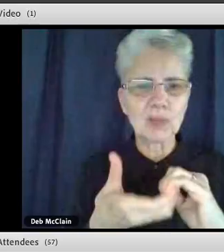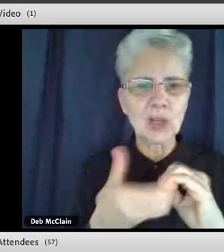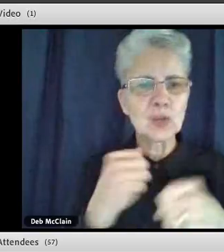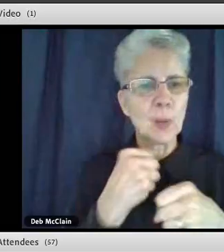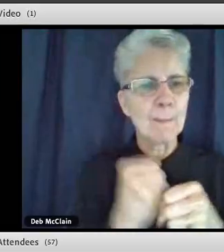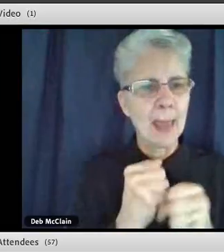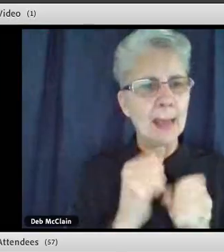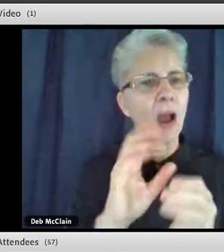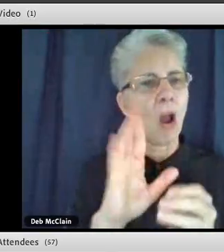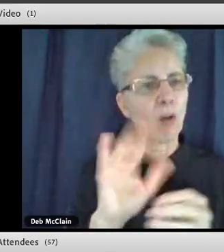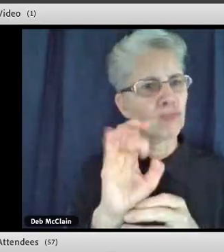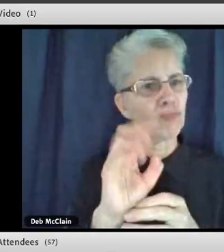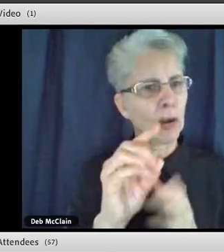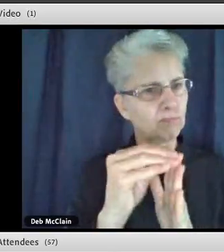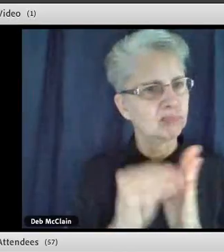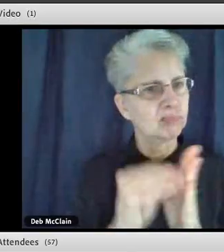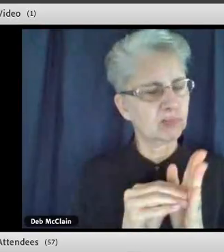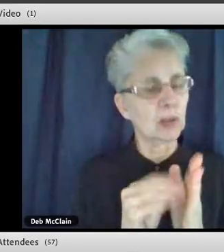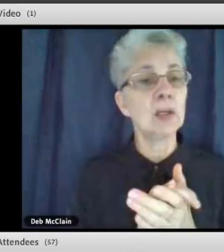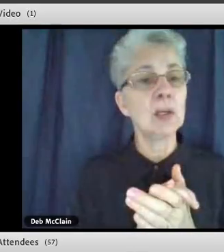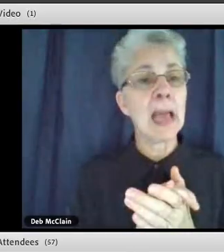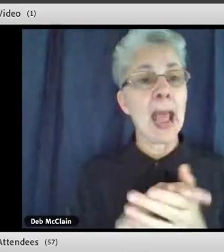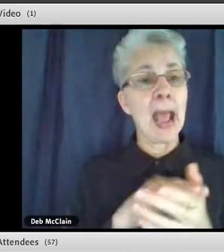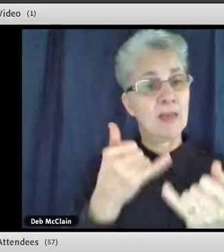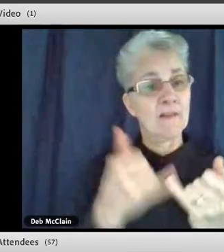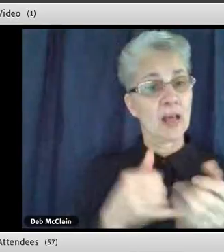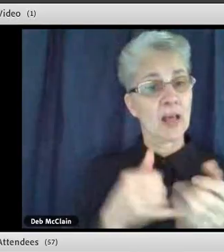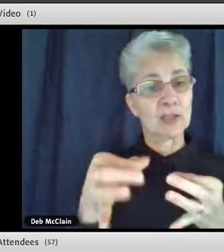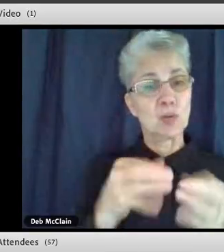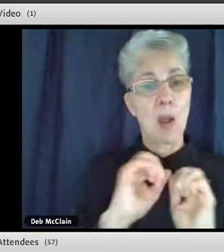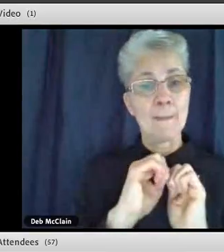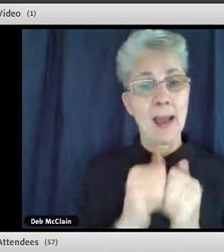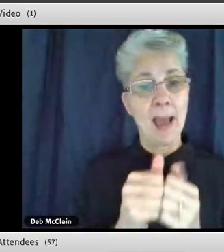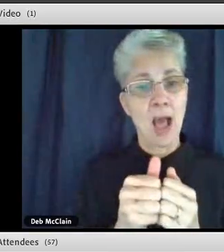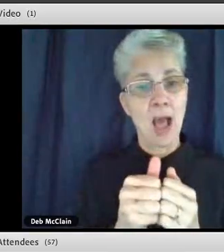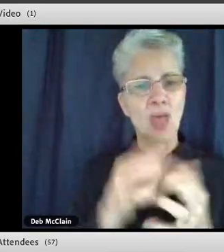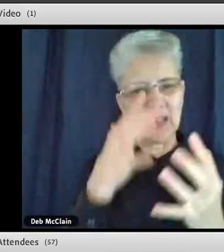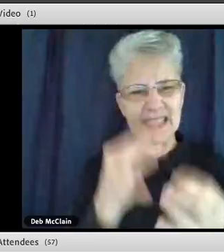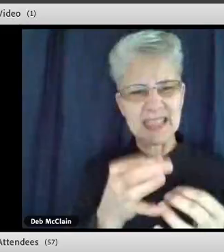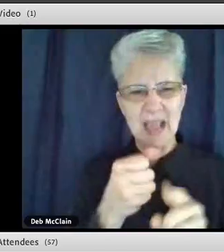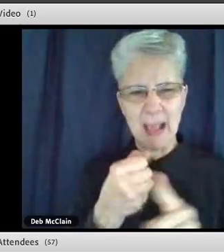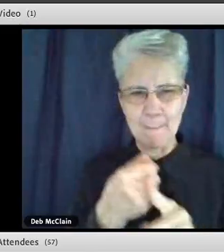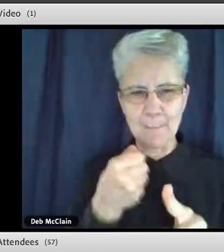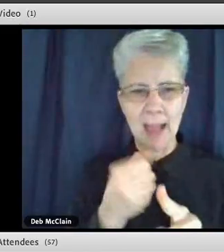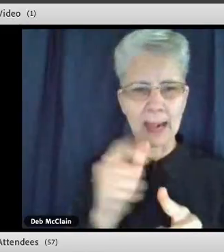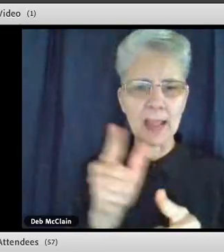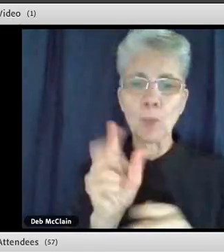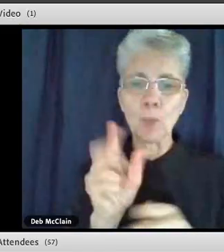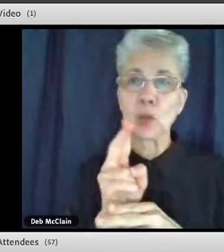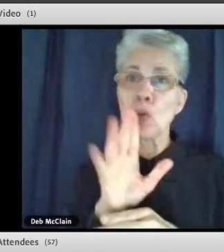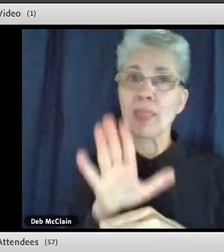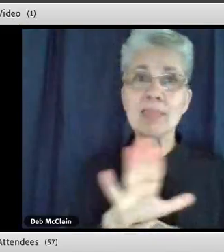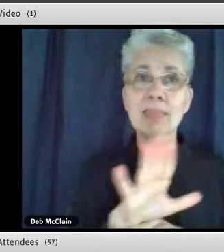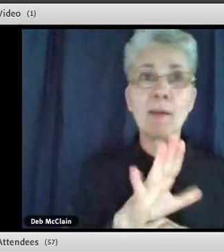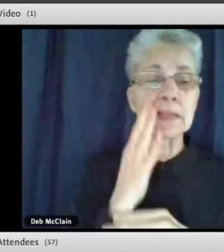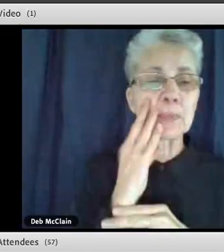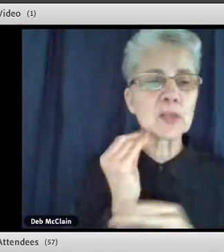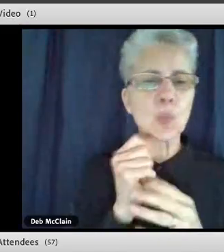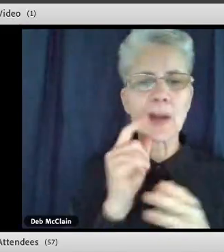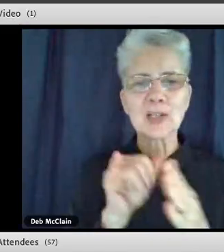a catalog record. And then finally, describe how the cataloging decisions impact library user experience. We're not doing this